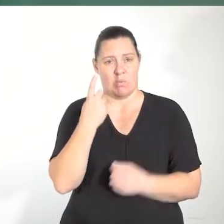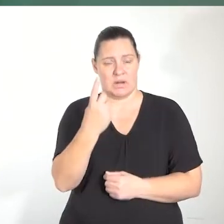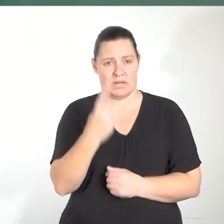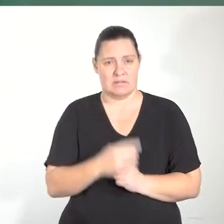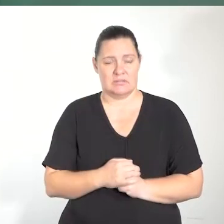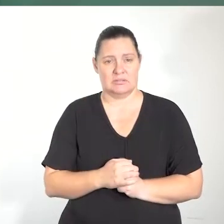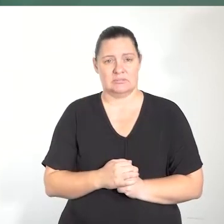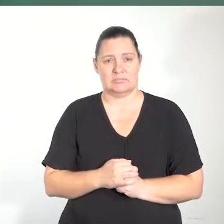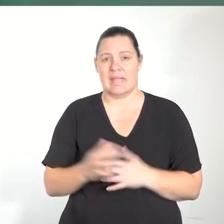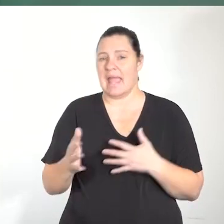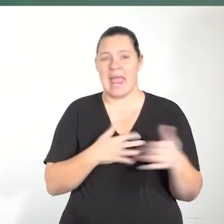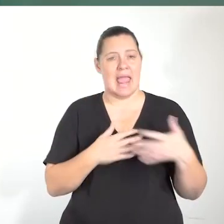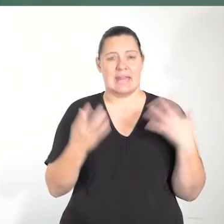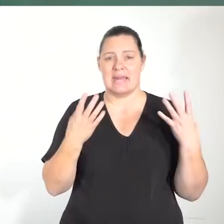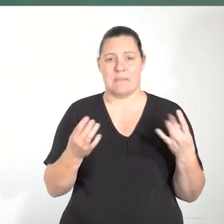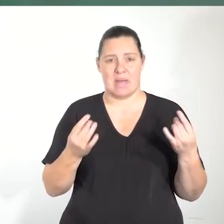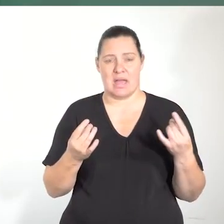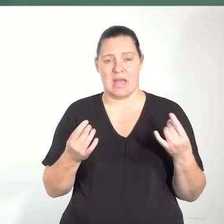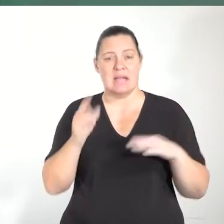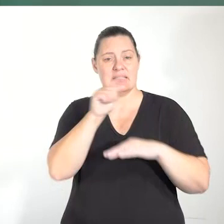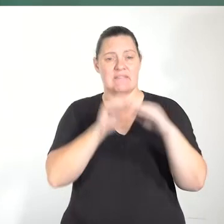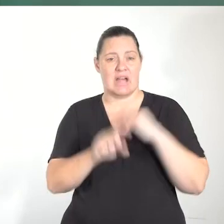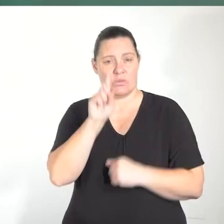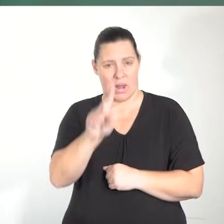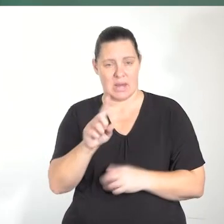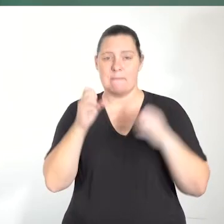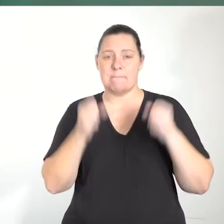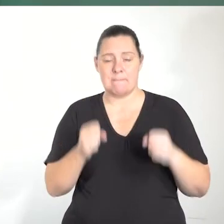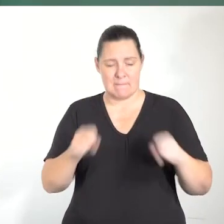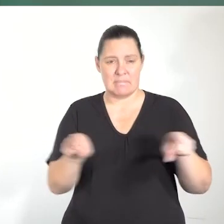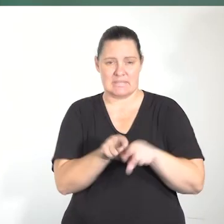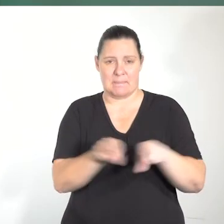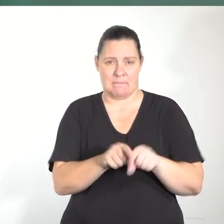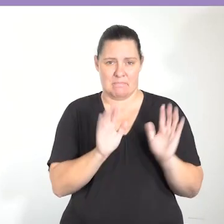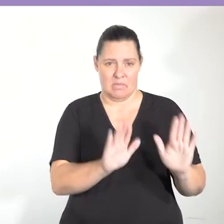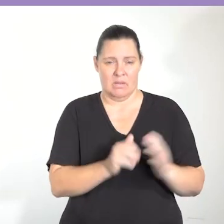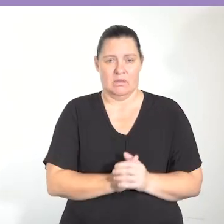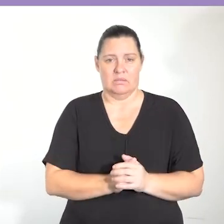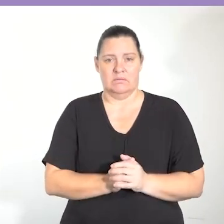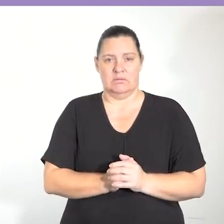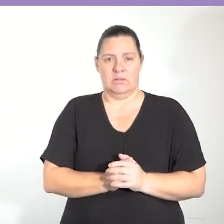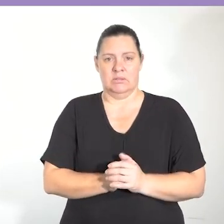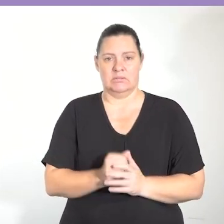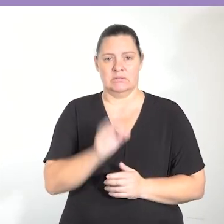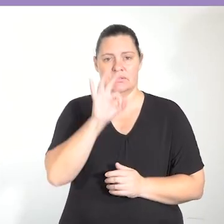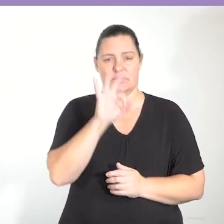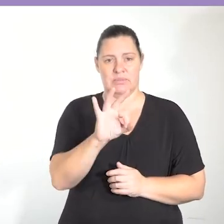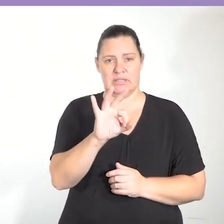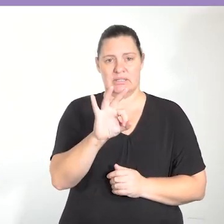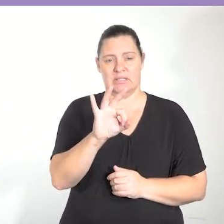is that any number divided by 1 remains that number. So it means here our answer is going to be